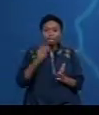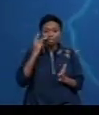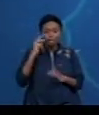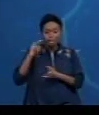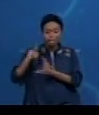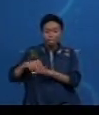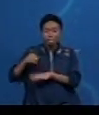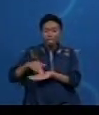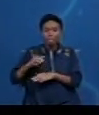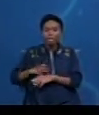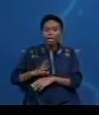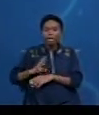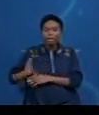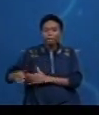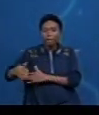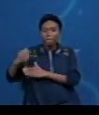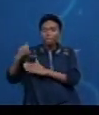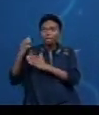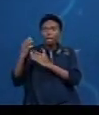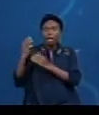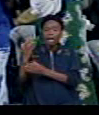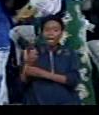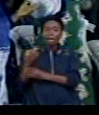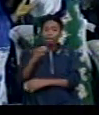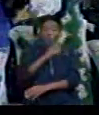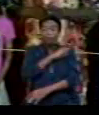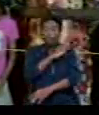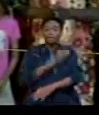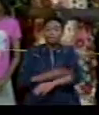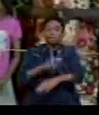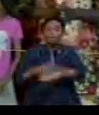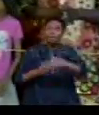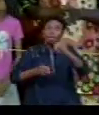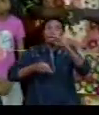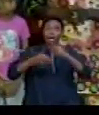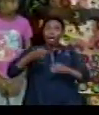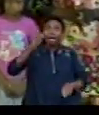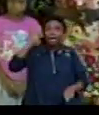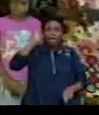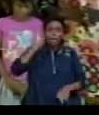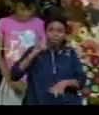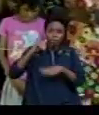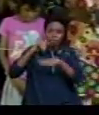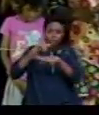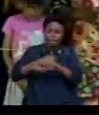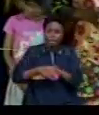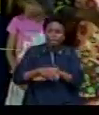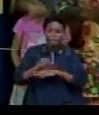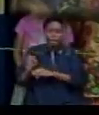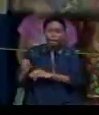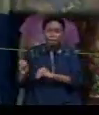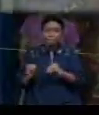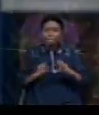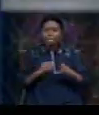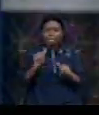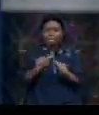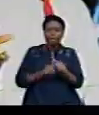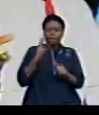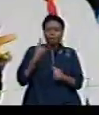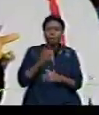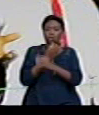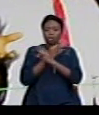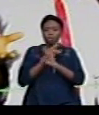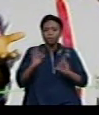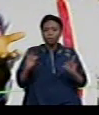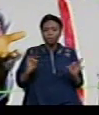right hand of majesty on high. He will set everyone free. Christ